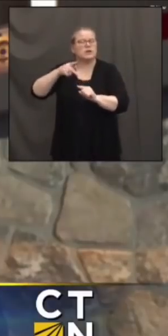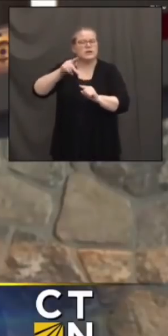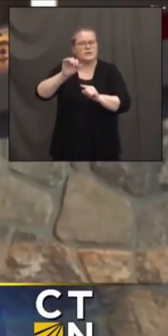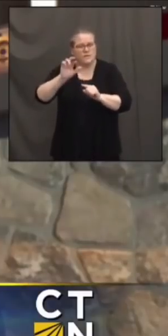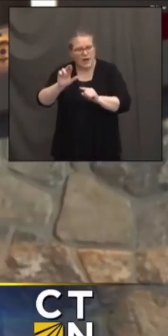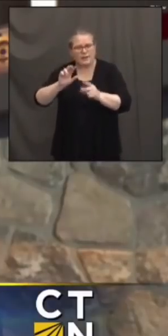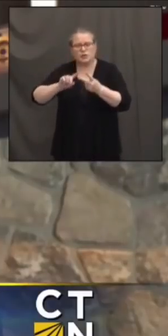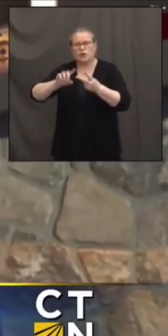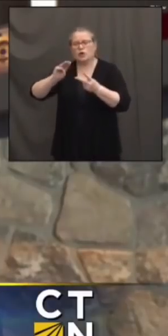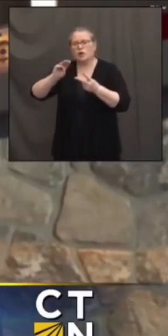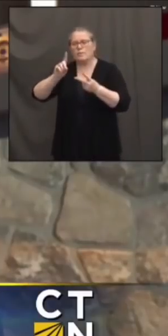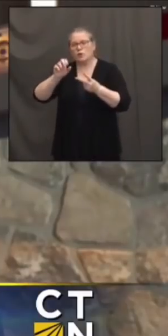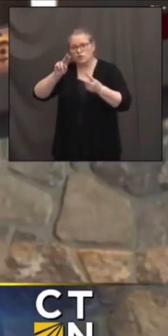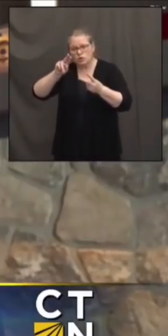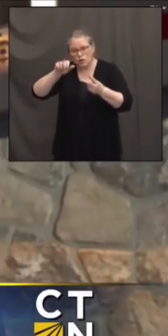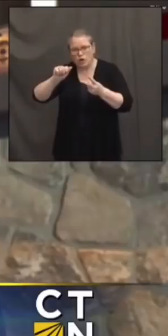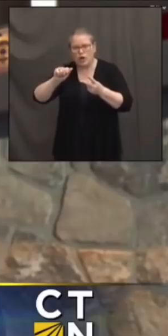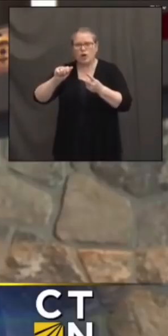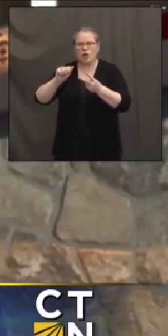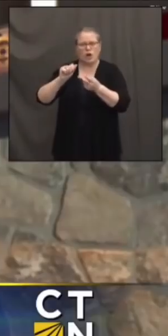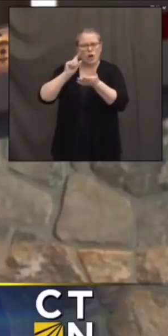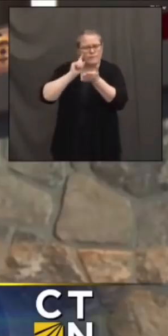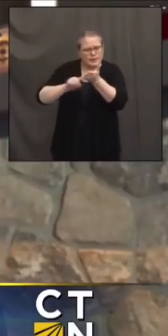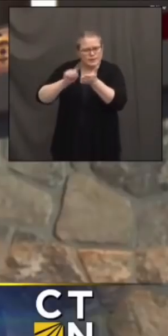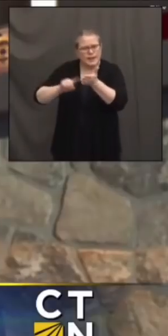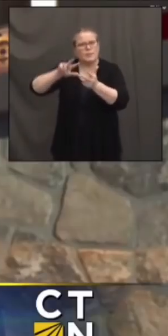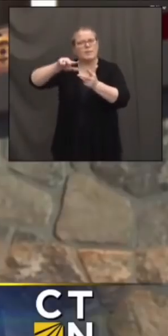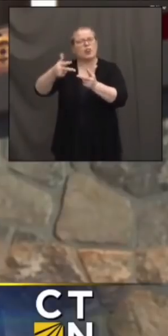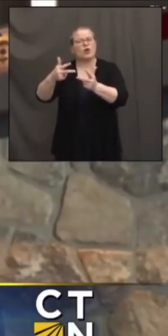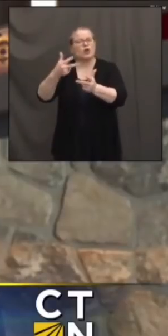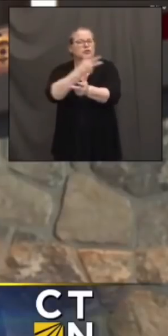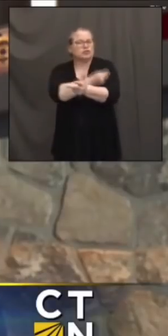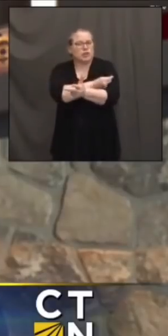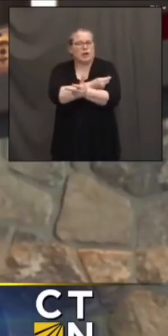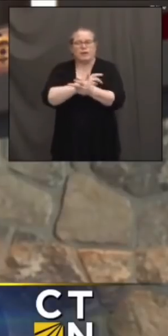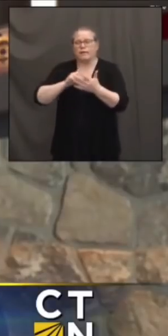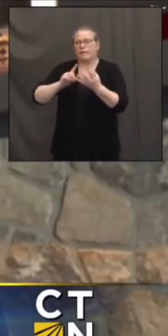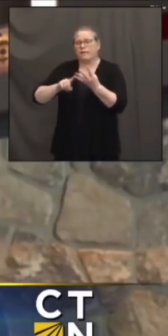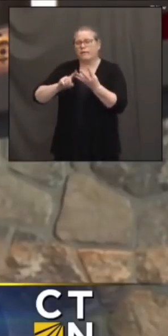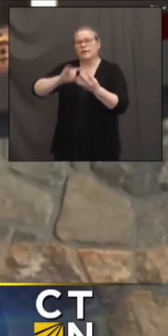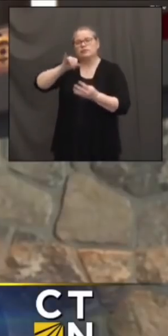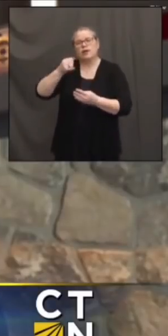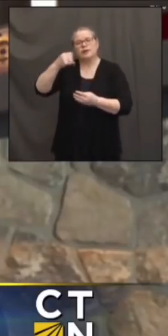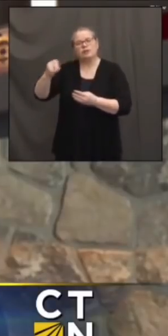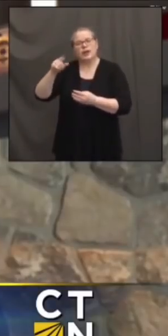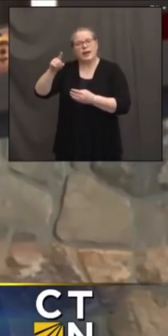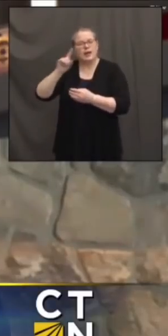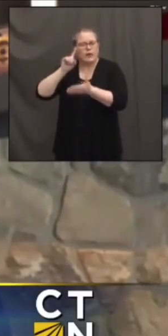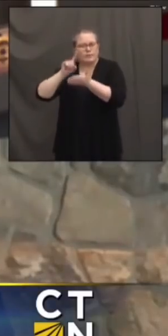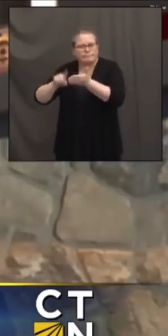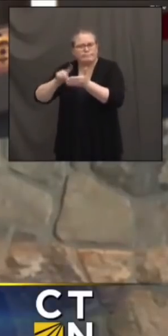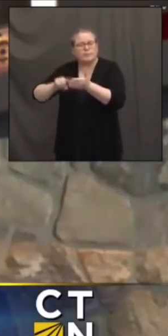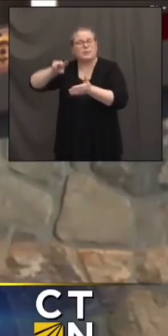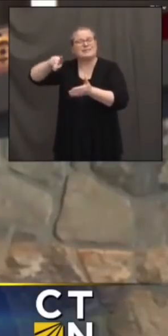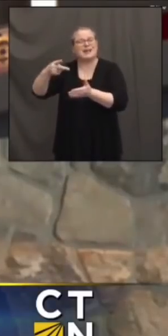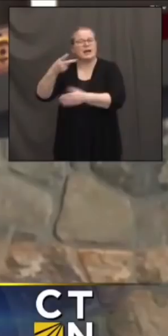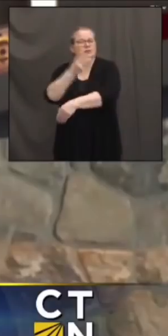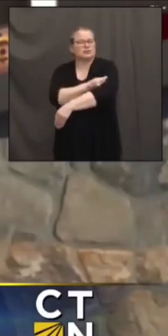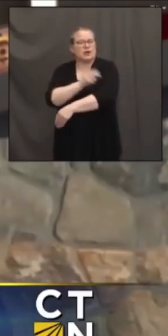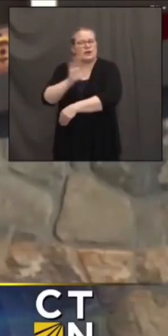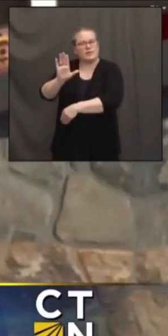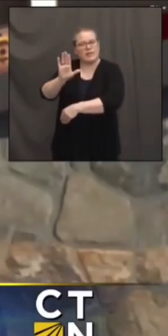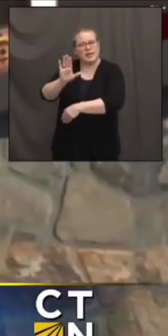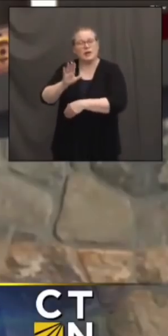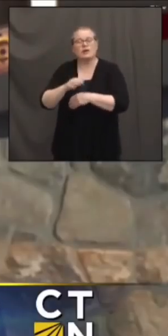at a second dose of their vaccine. There's also trials underway looking at new variant vaccines, particularly against a strain that